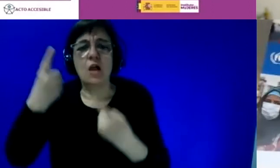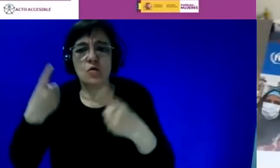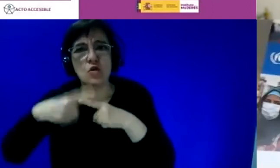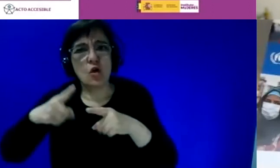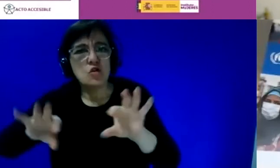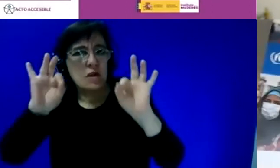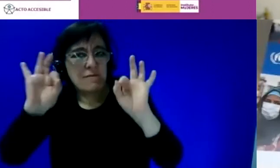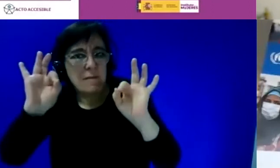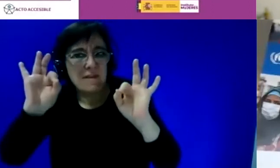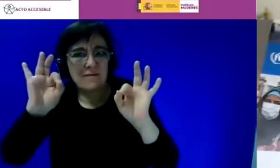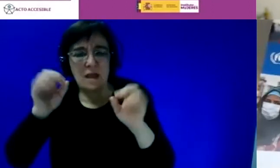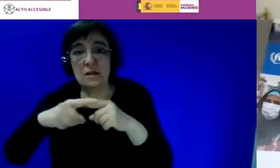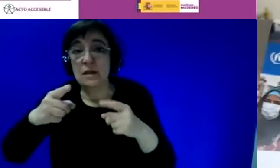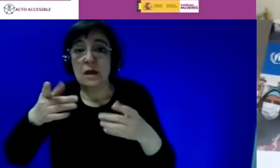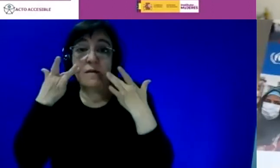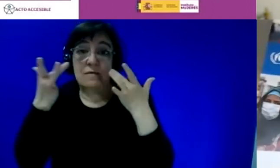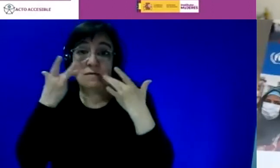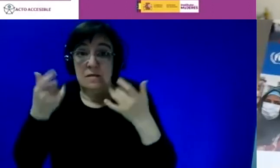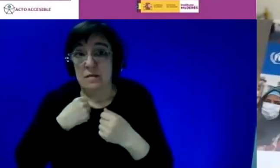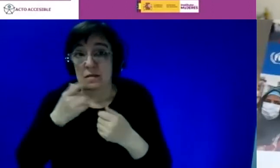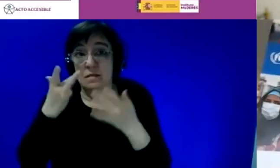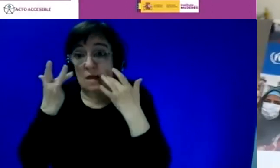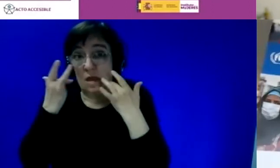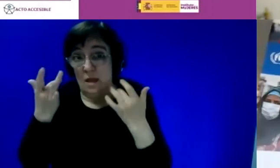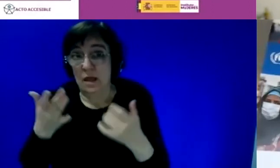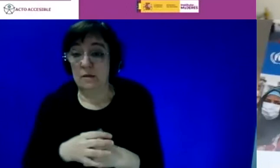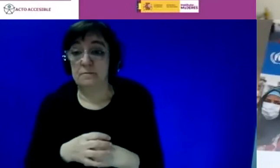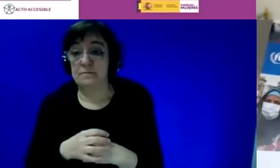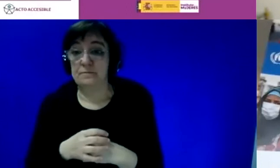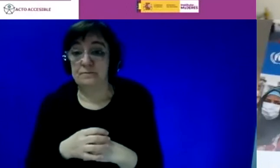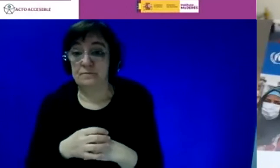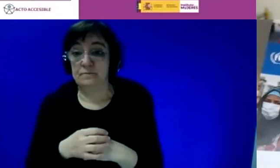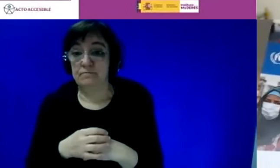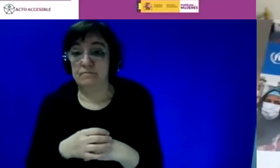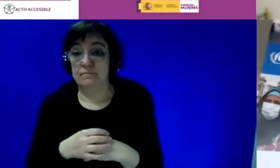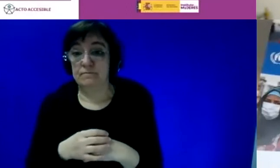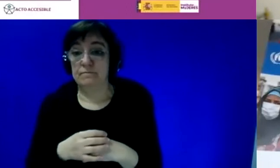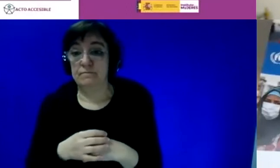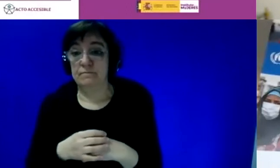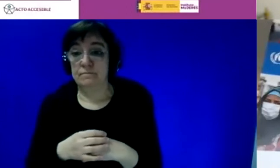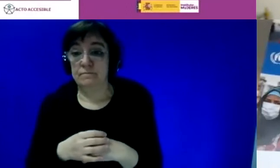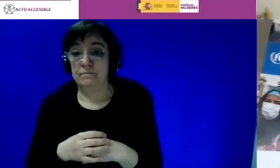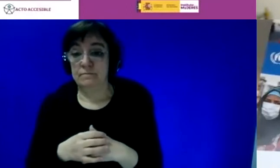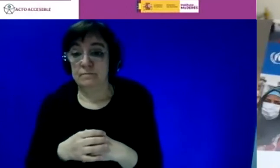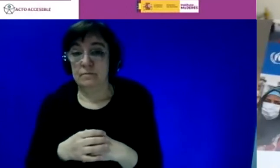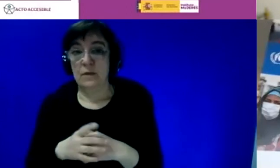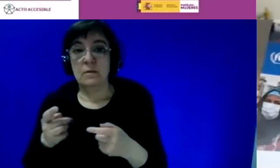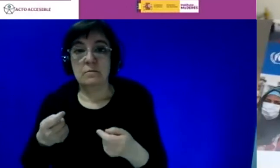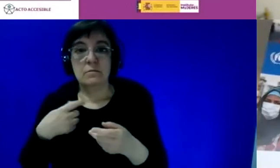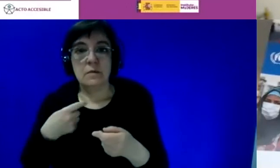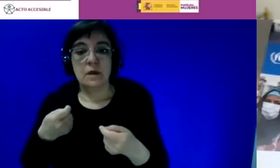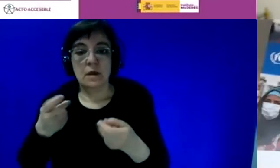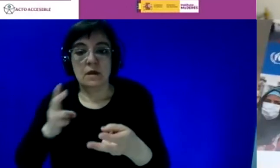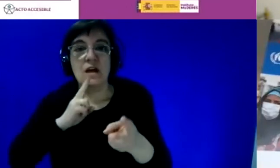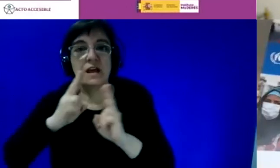that they can reach the greatest humanitarian needs. an initiative which has been started